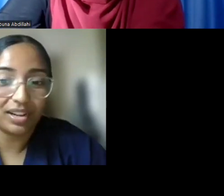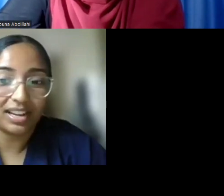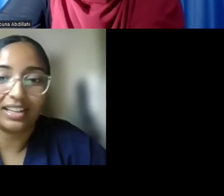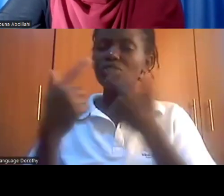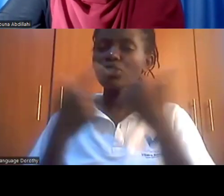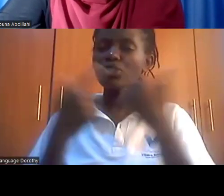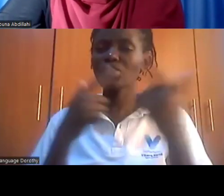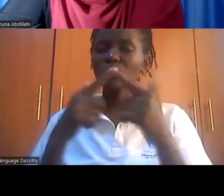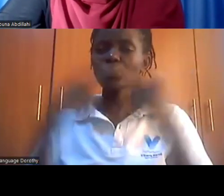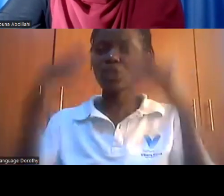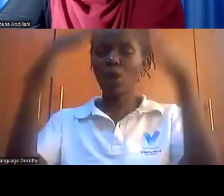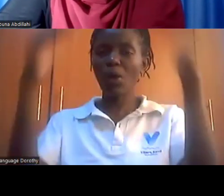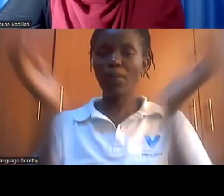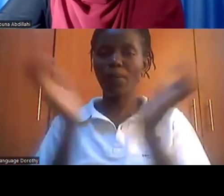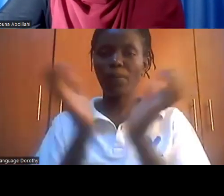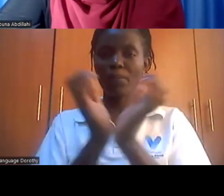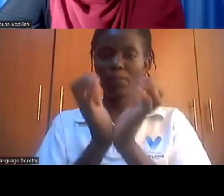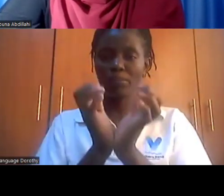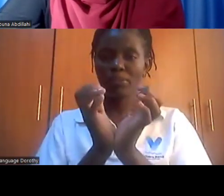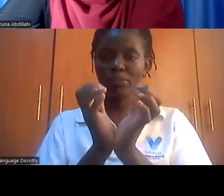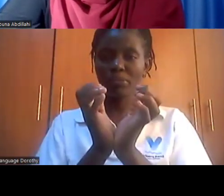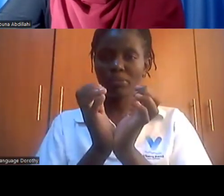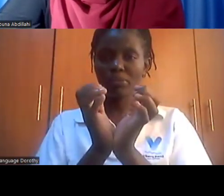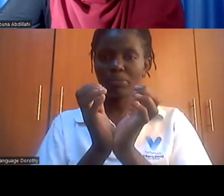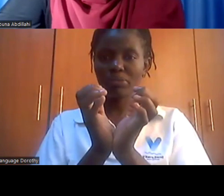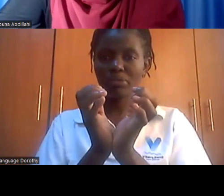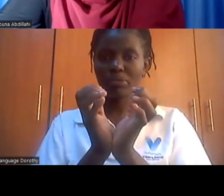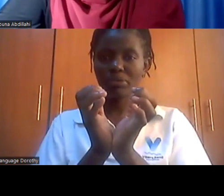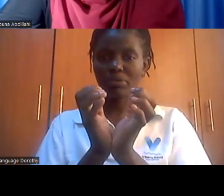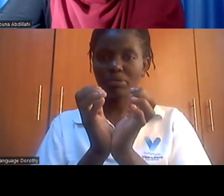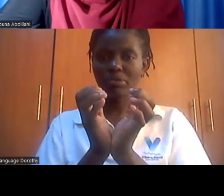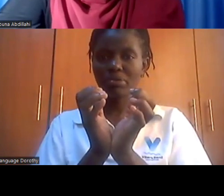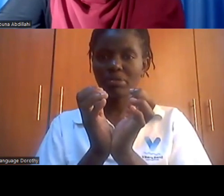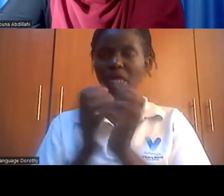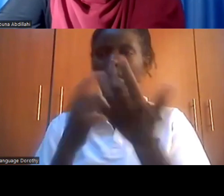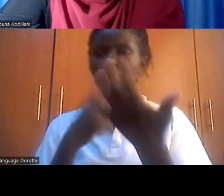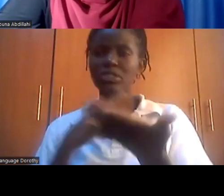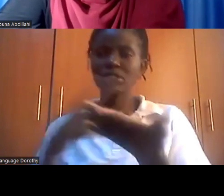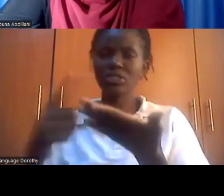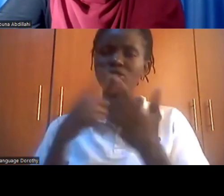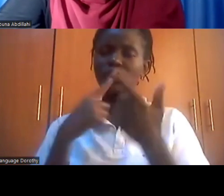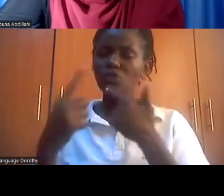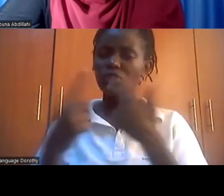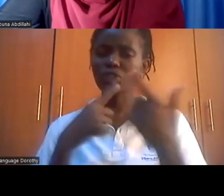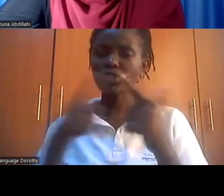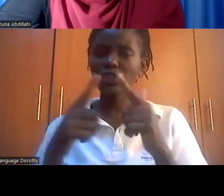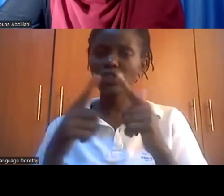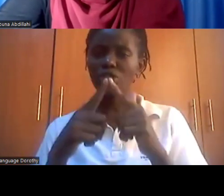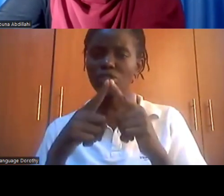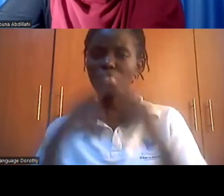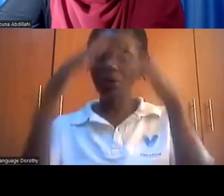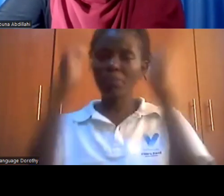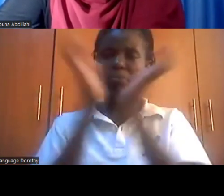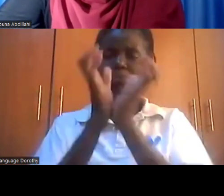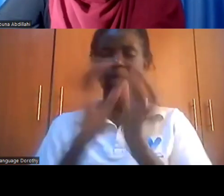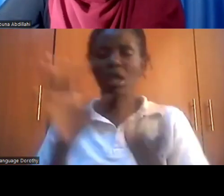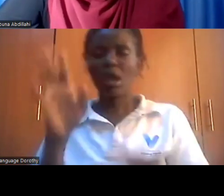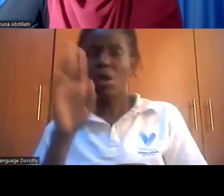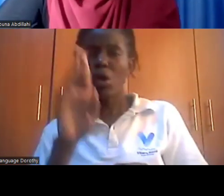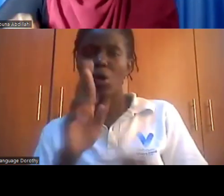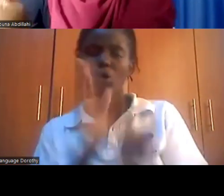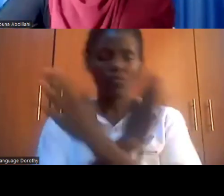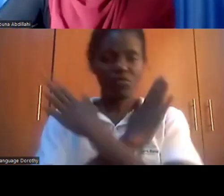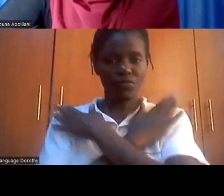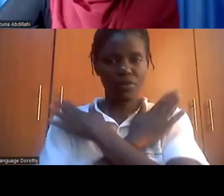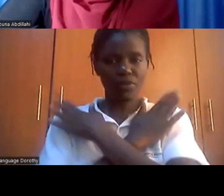to people, and engage in community dialogue. And if it's not community, talk to your friends. Talk to your